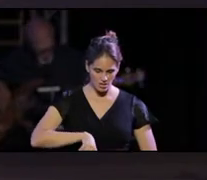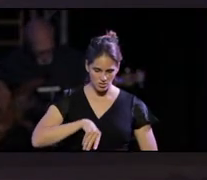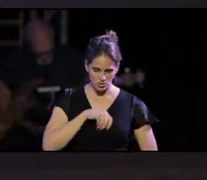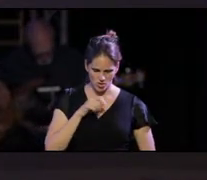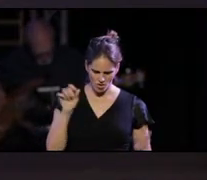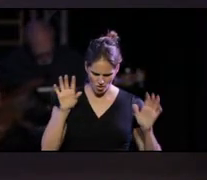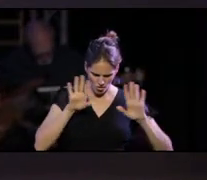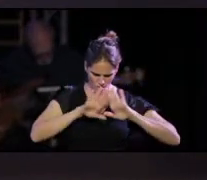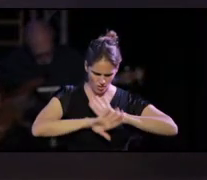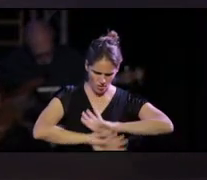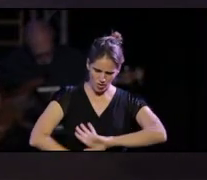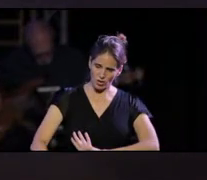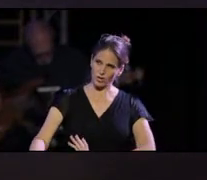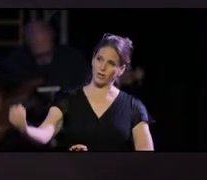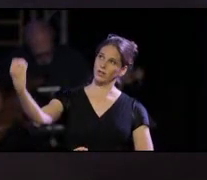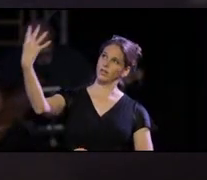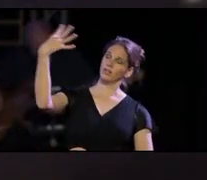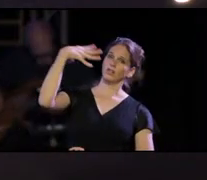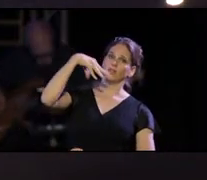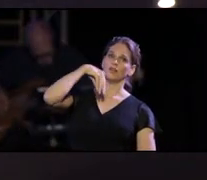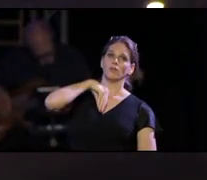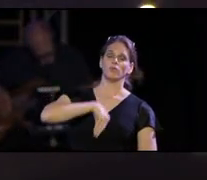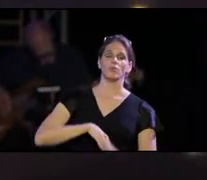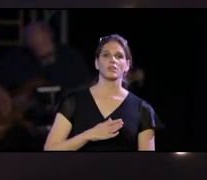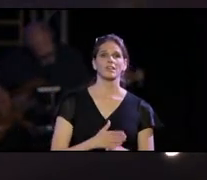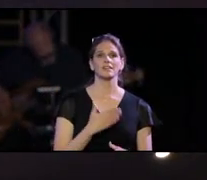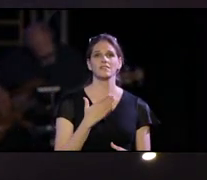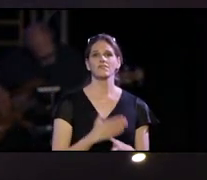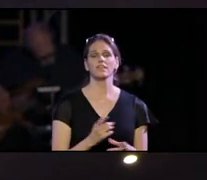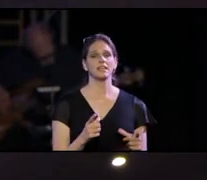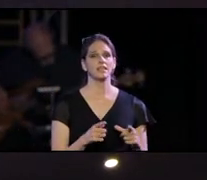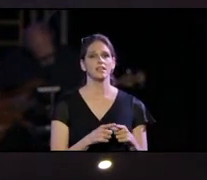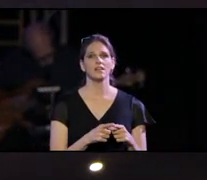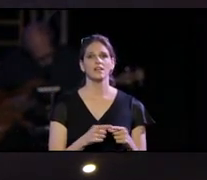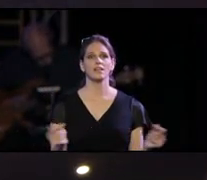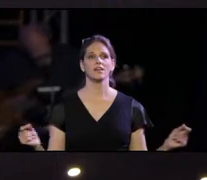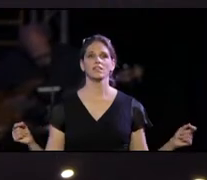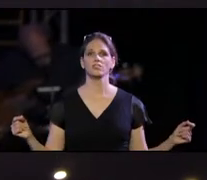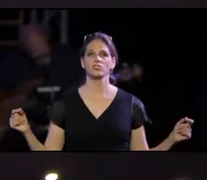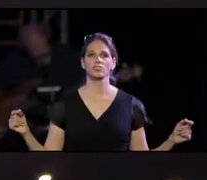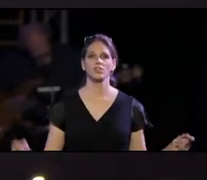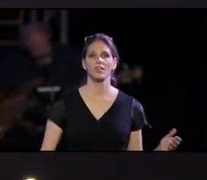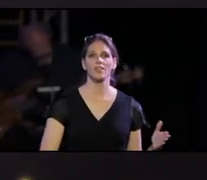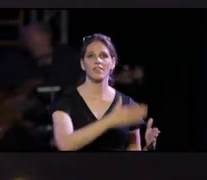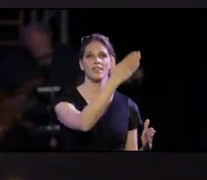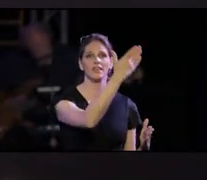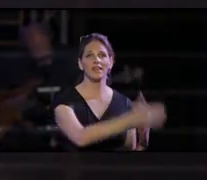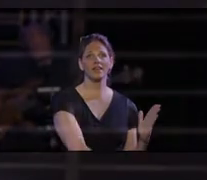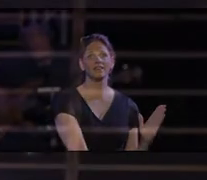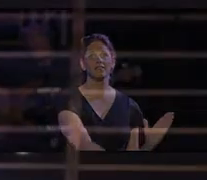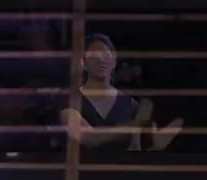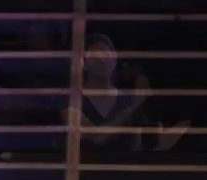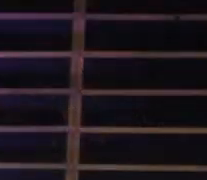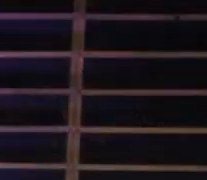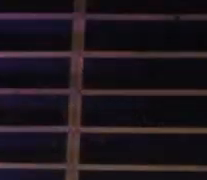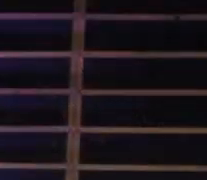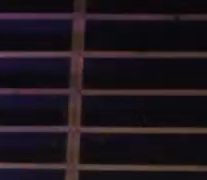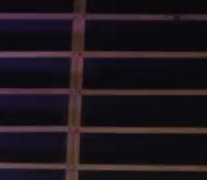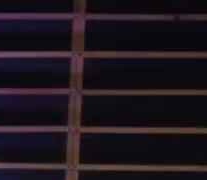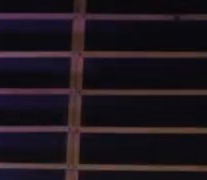my soul. The work is finished, the end